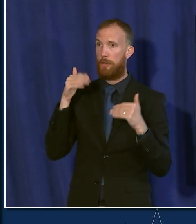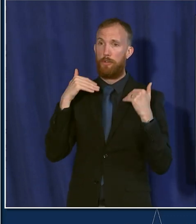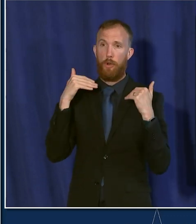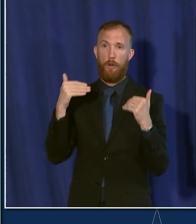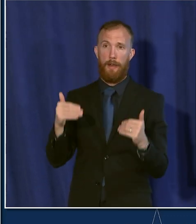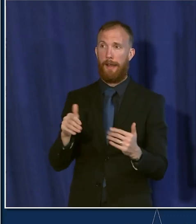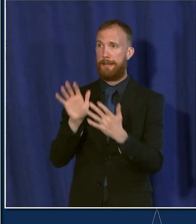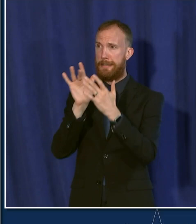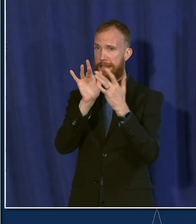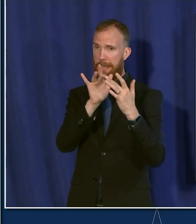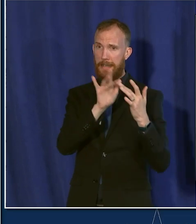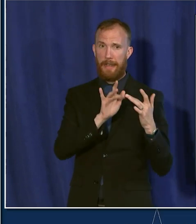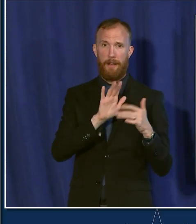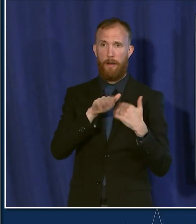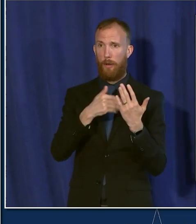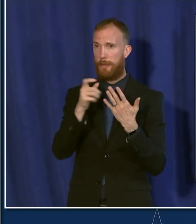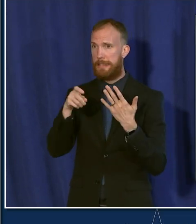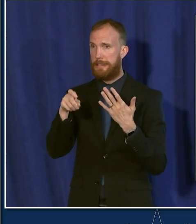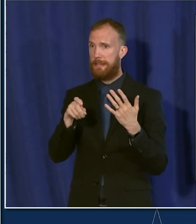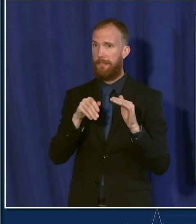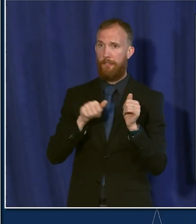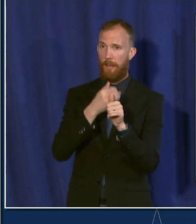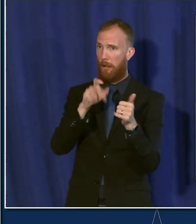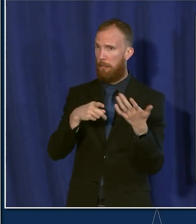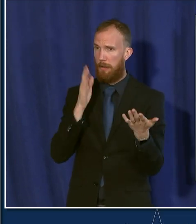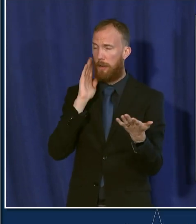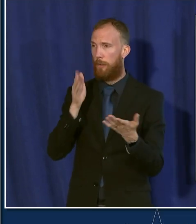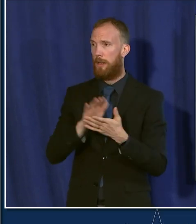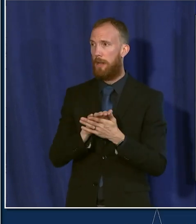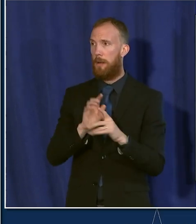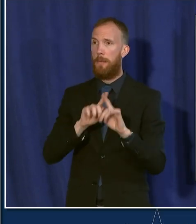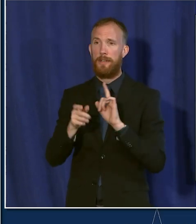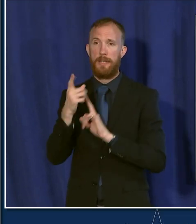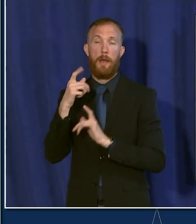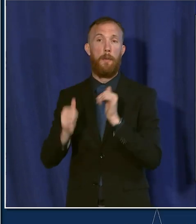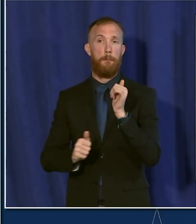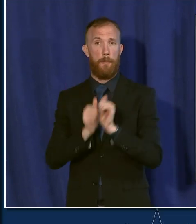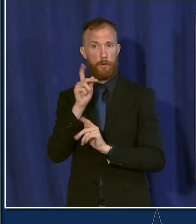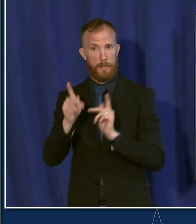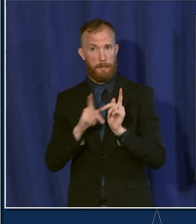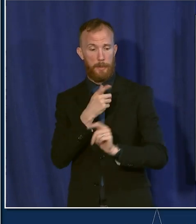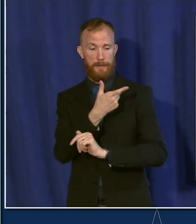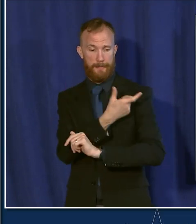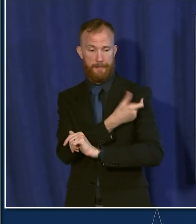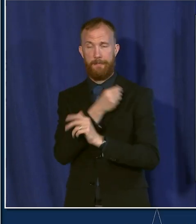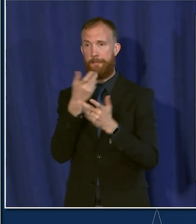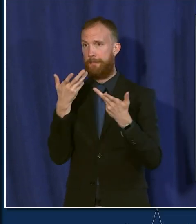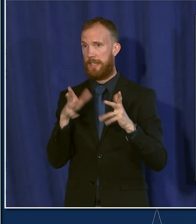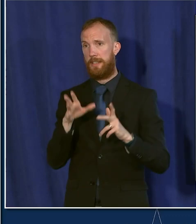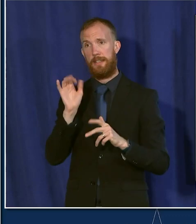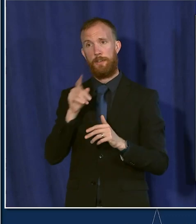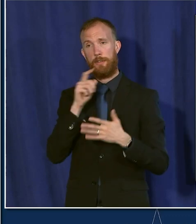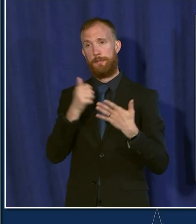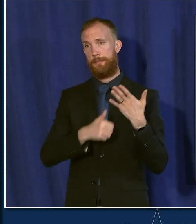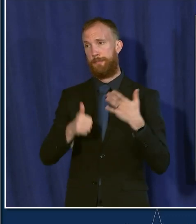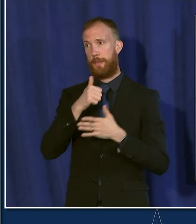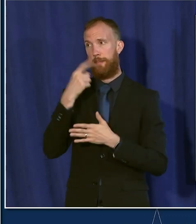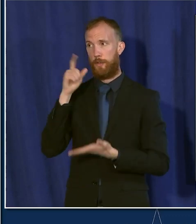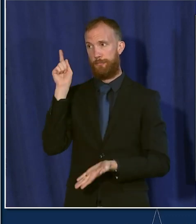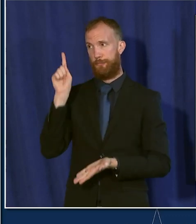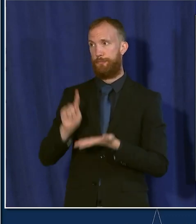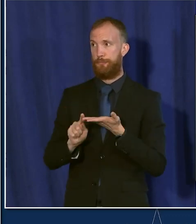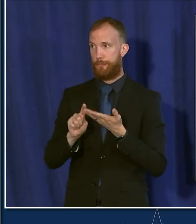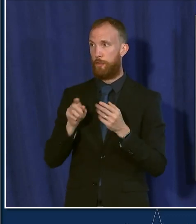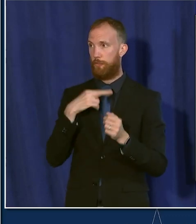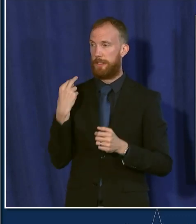other case. But I feel good about the fact that, most of these folks are vaccinated, right? Which really is the main thing for decreasing risk. And then again, going back to